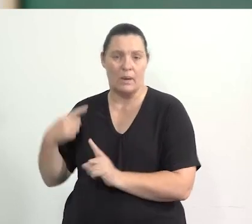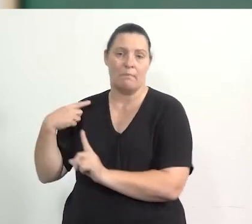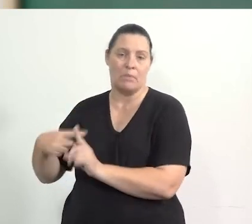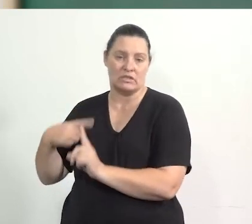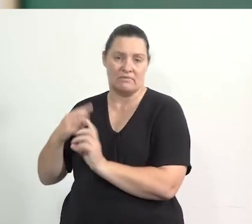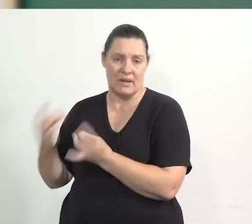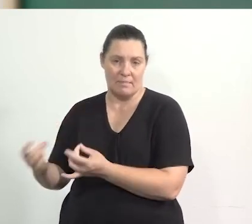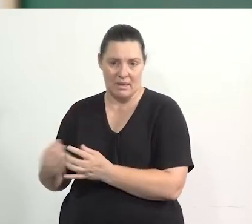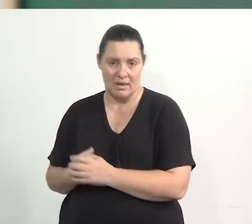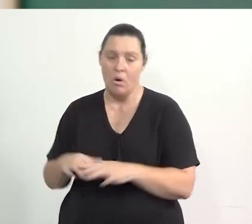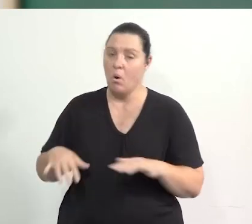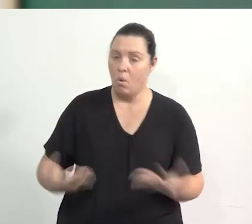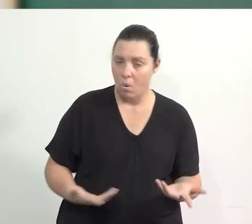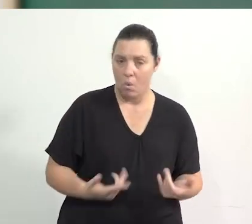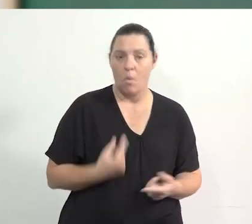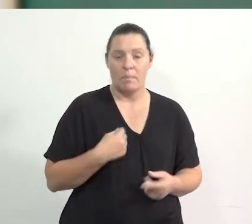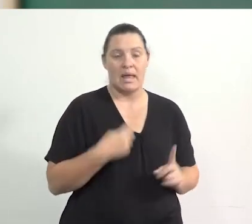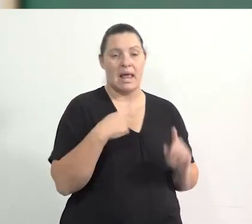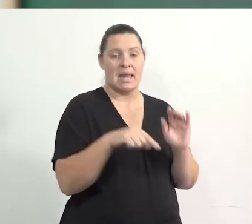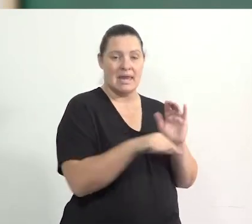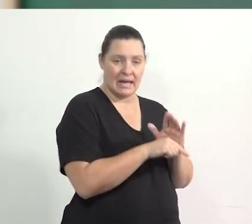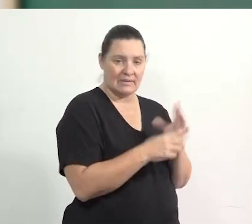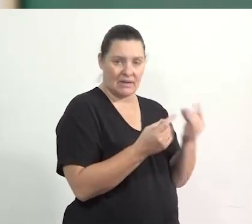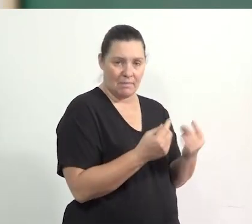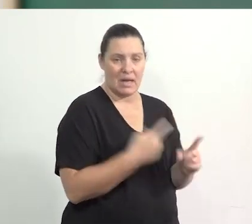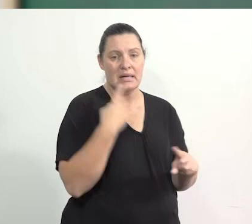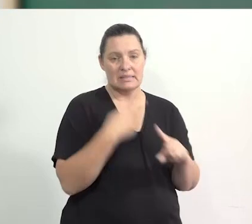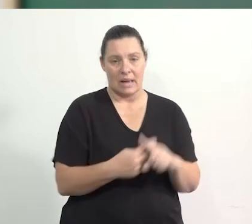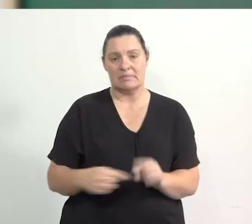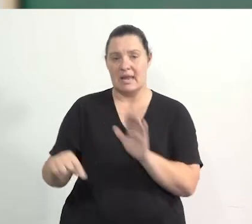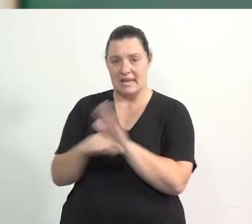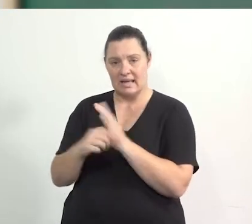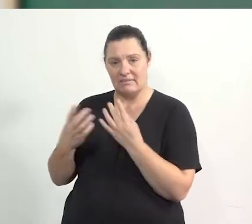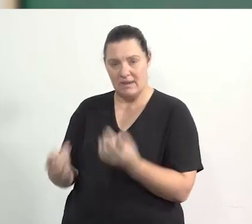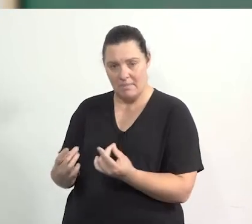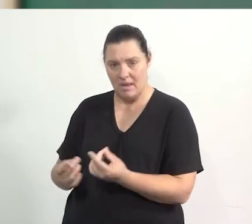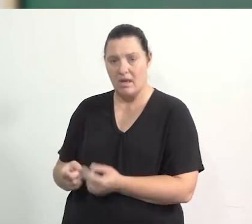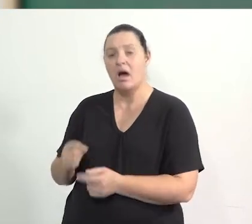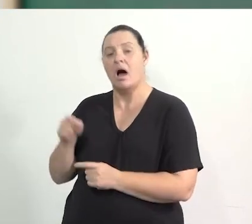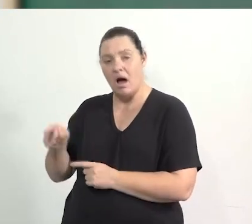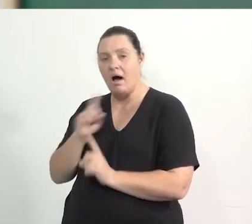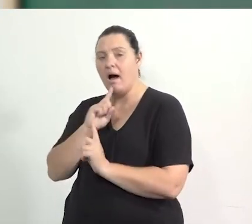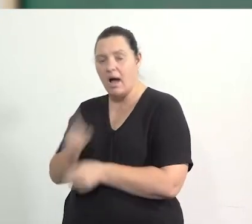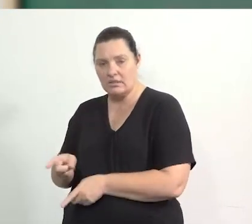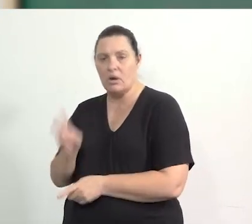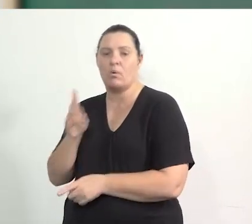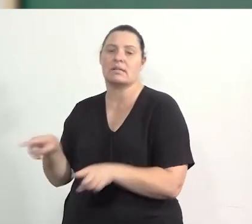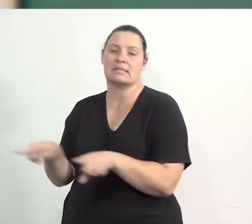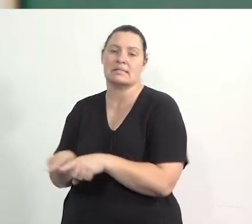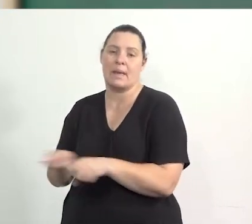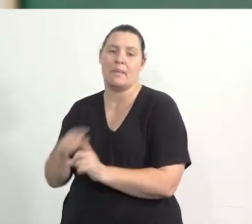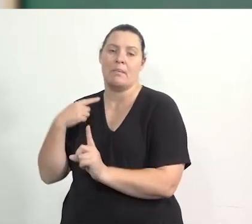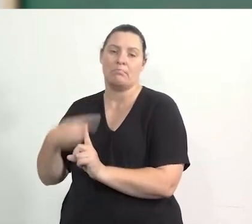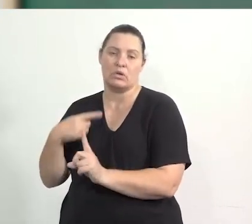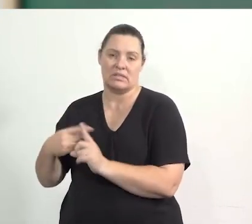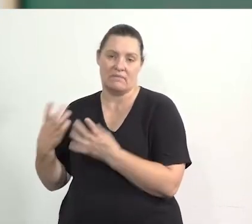a positive number. Or if I am multiplying a negative number with a negative number, then the result will also